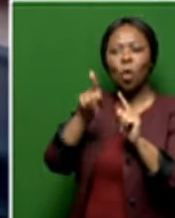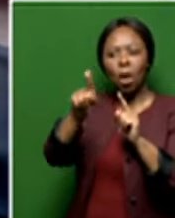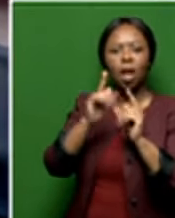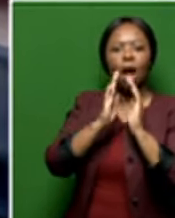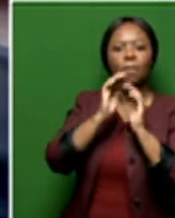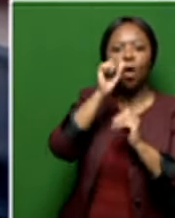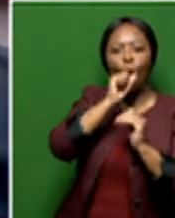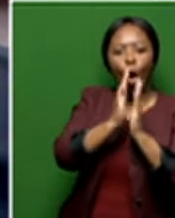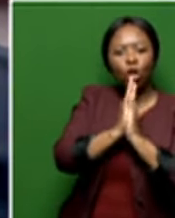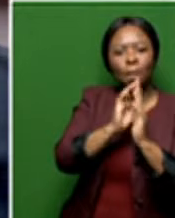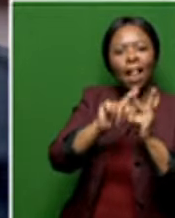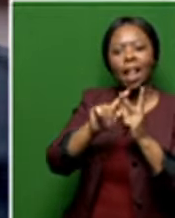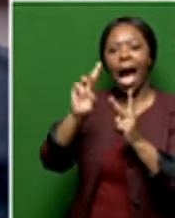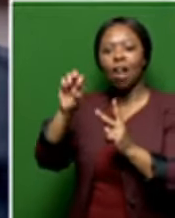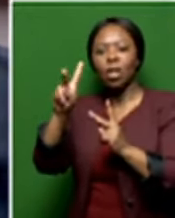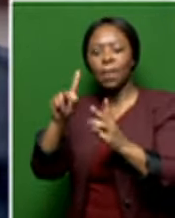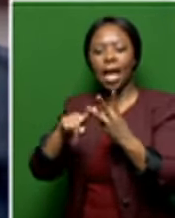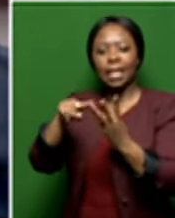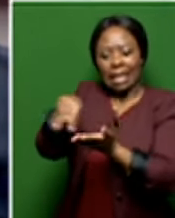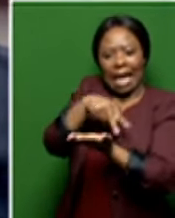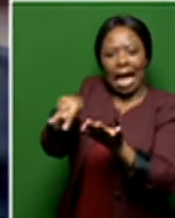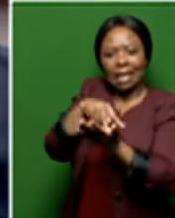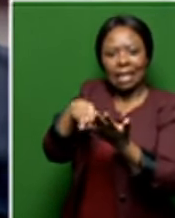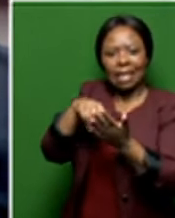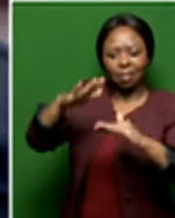fuse gospel music with R&B and dance beats?